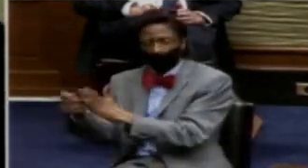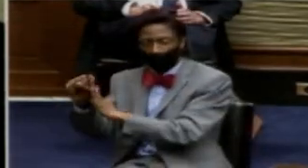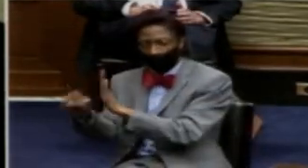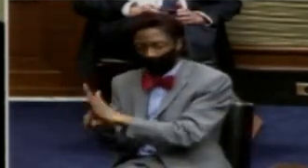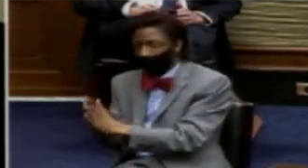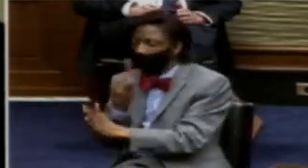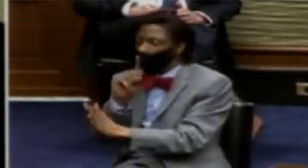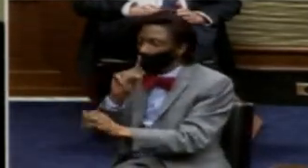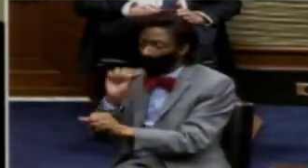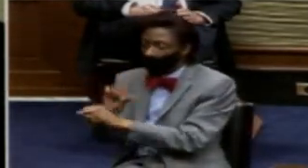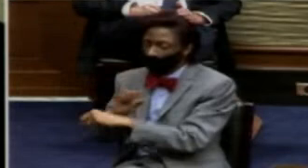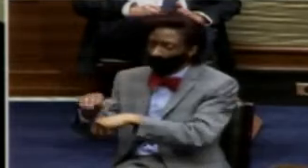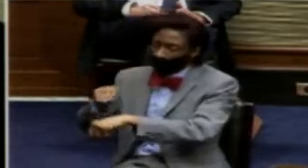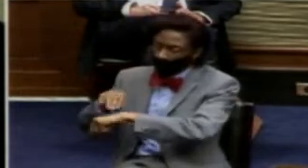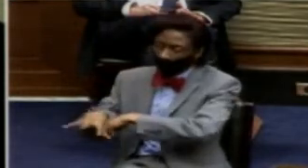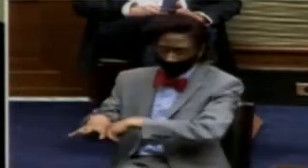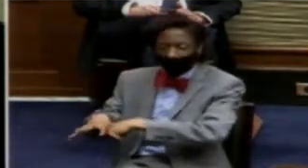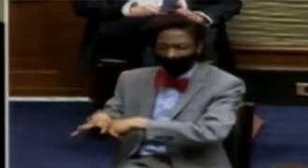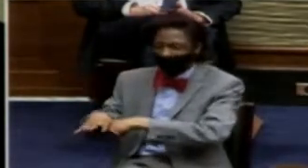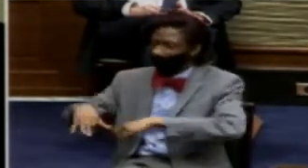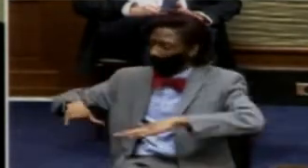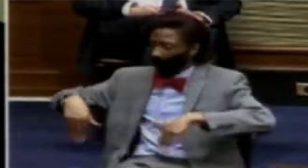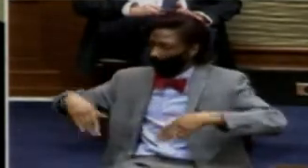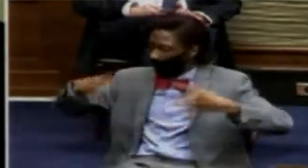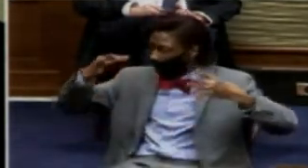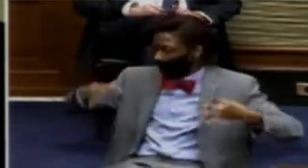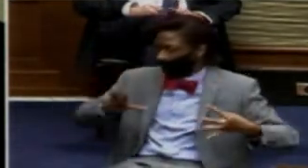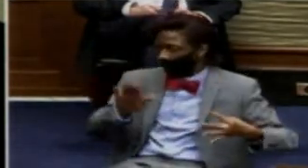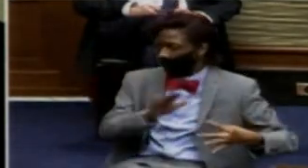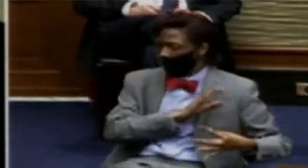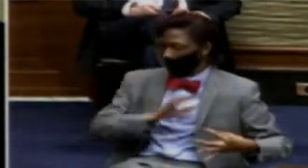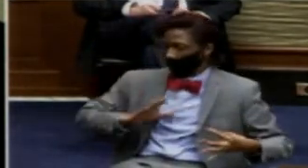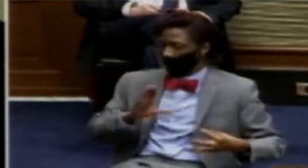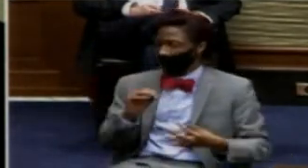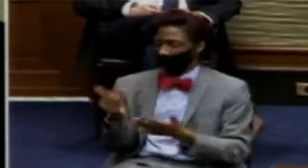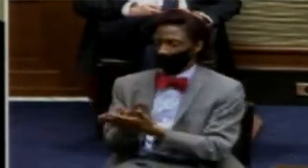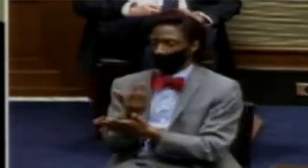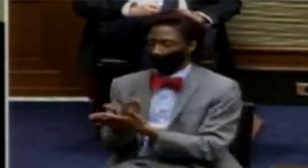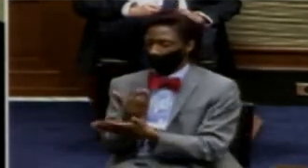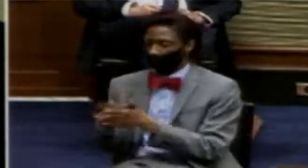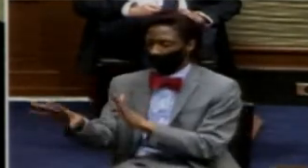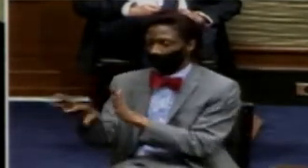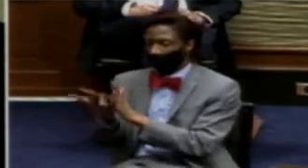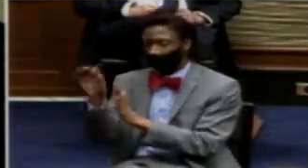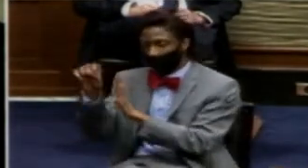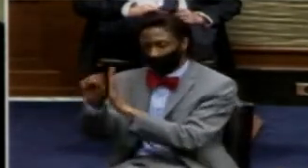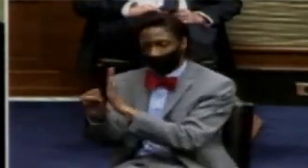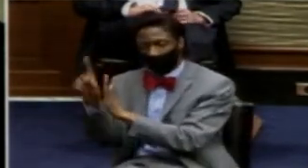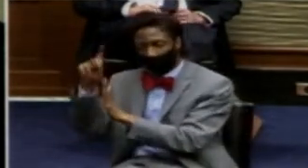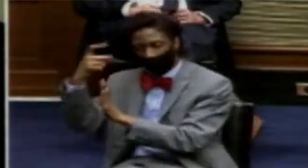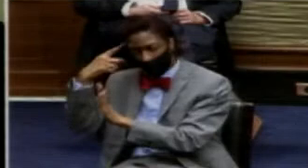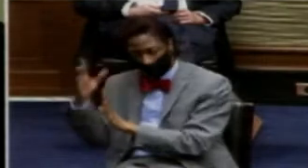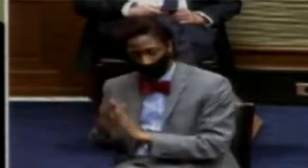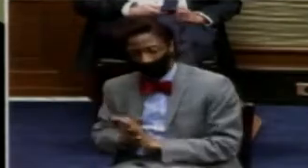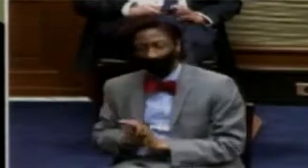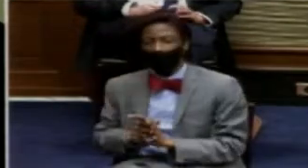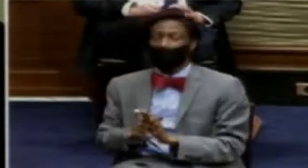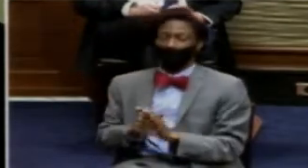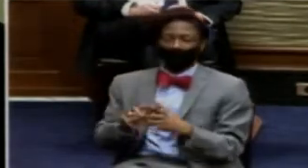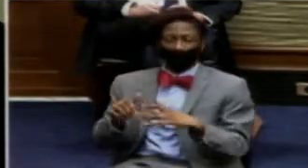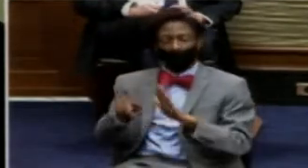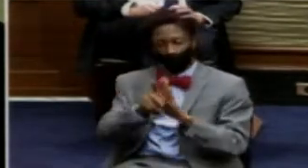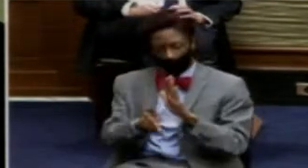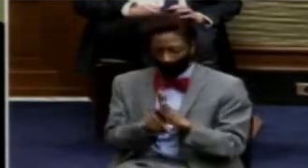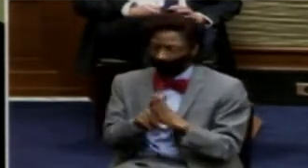depend on policy decisions yet to be made by Congress and the newly elected state government. as district policymakers adopt future budgets to